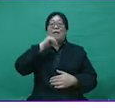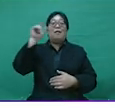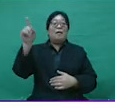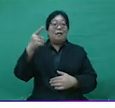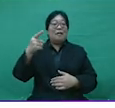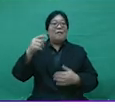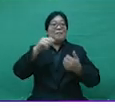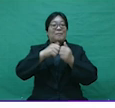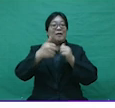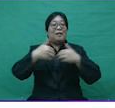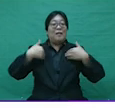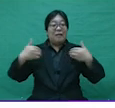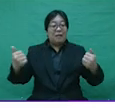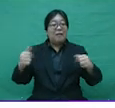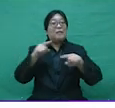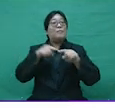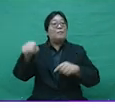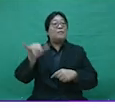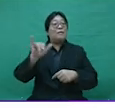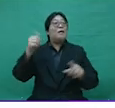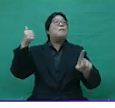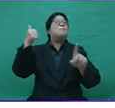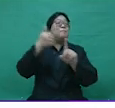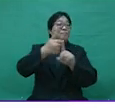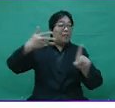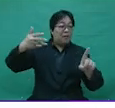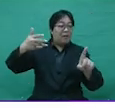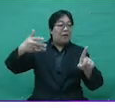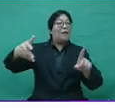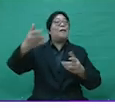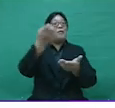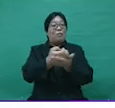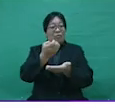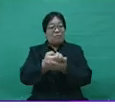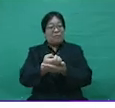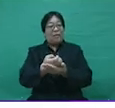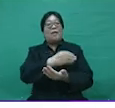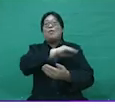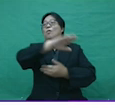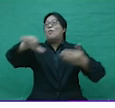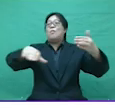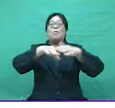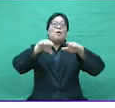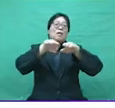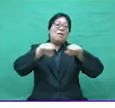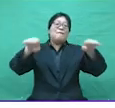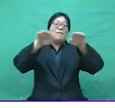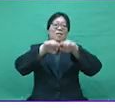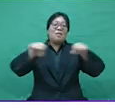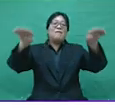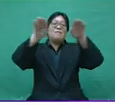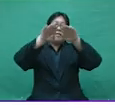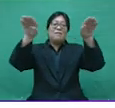realized that it was not only a health issue, but that it was also impacting the economy, and on all levels, it